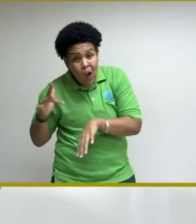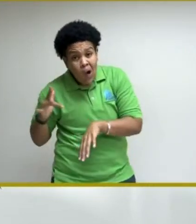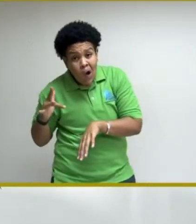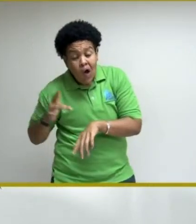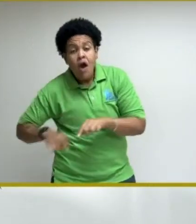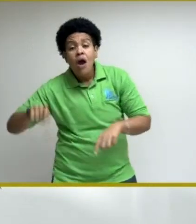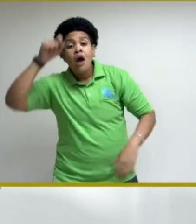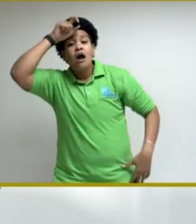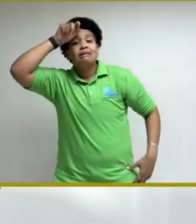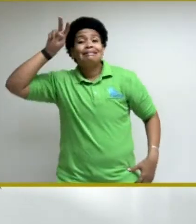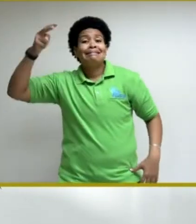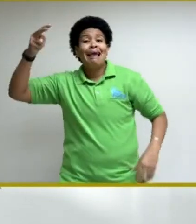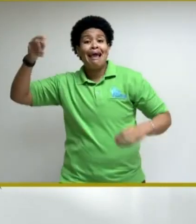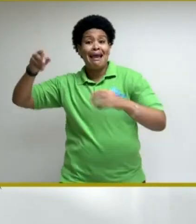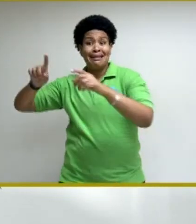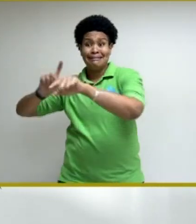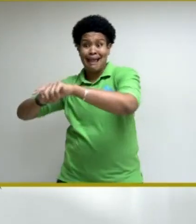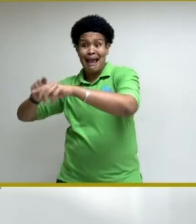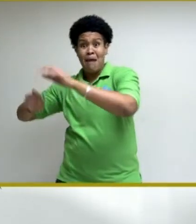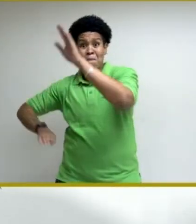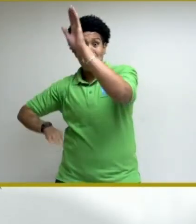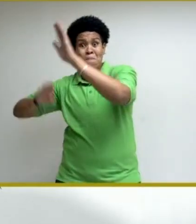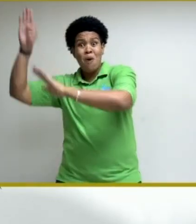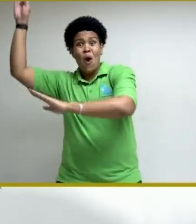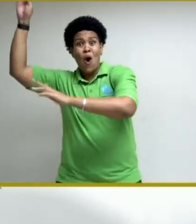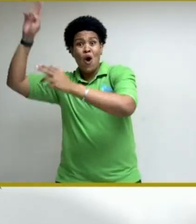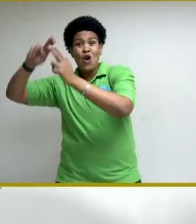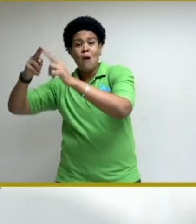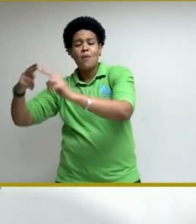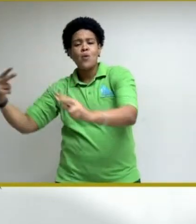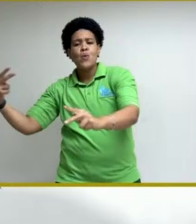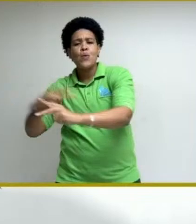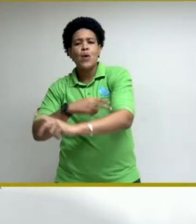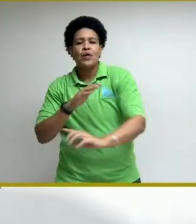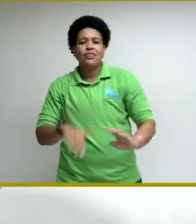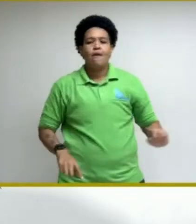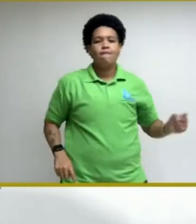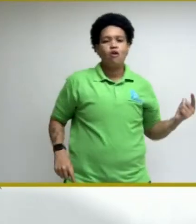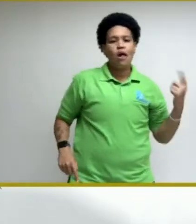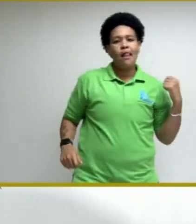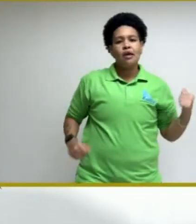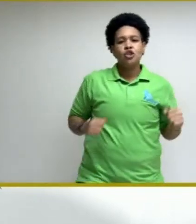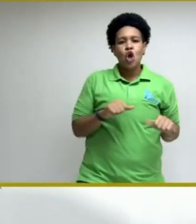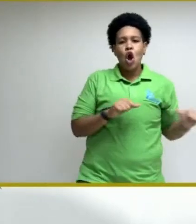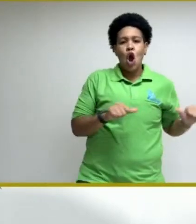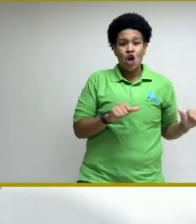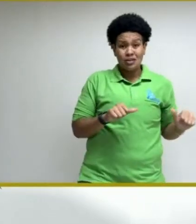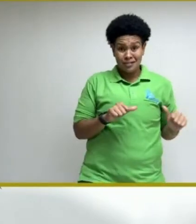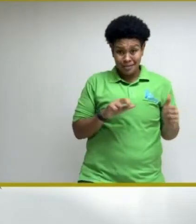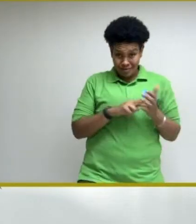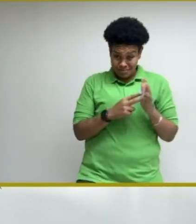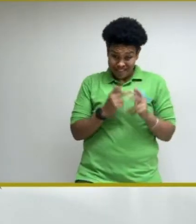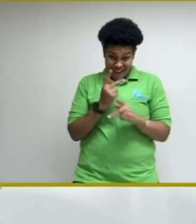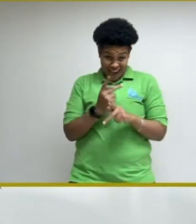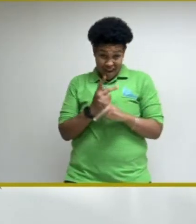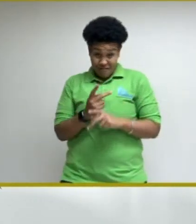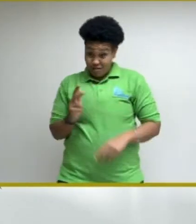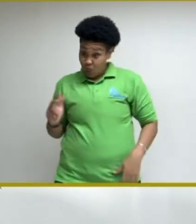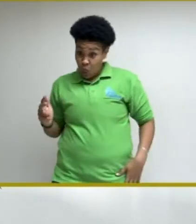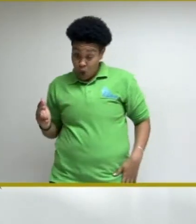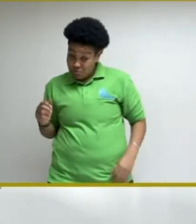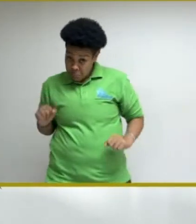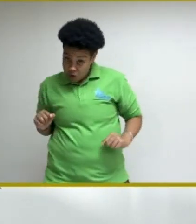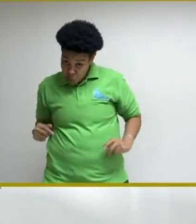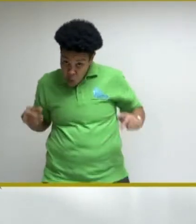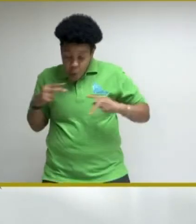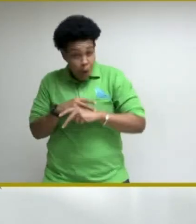was worse for us as a people than the first. And we therefore have to be careful and not be complacent so we